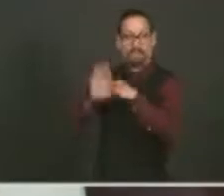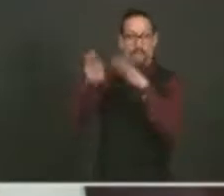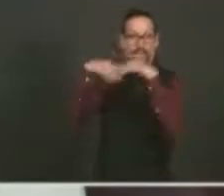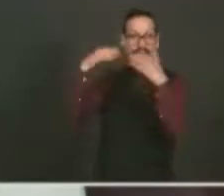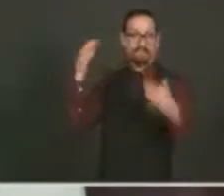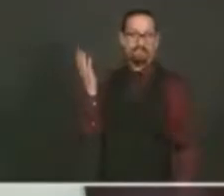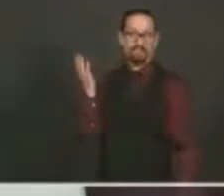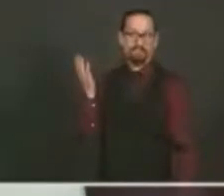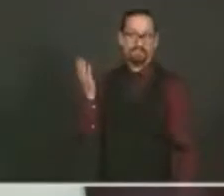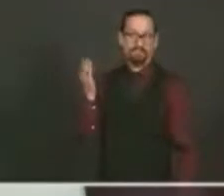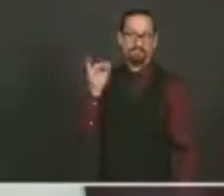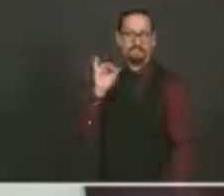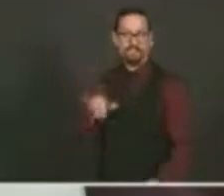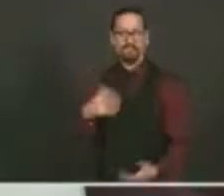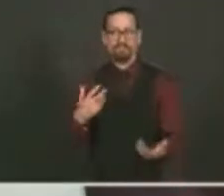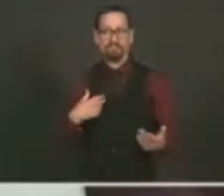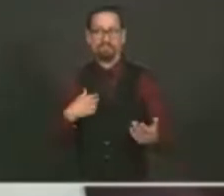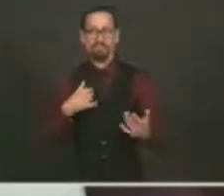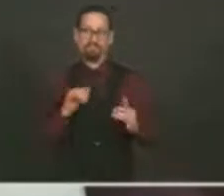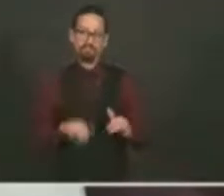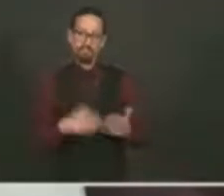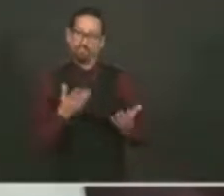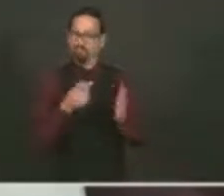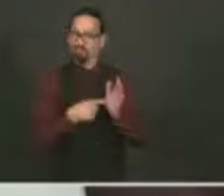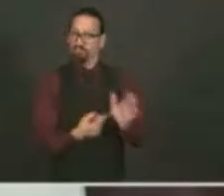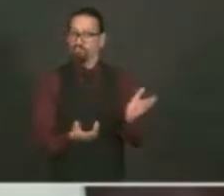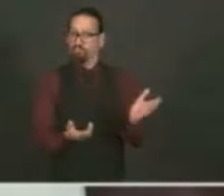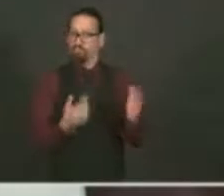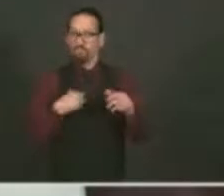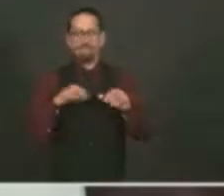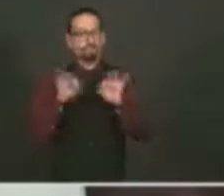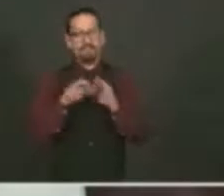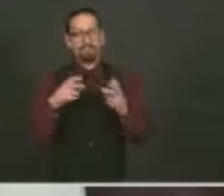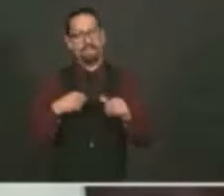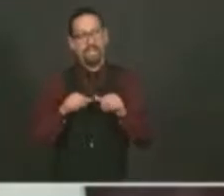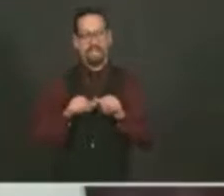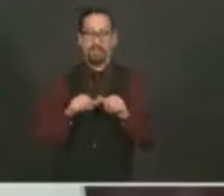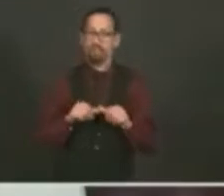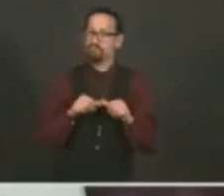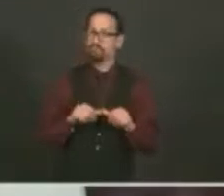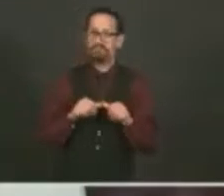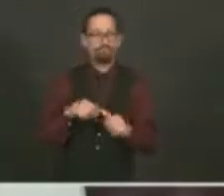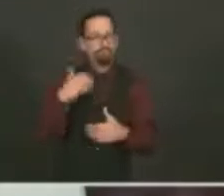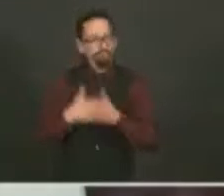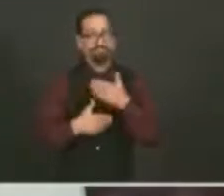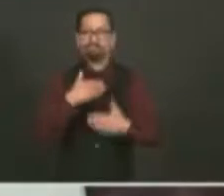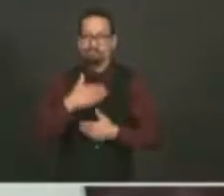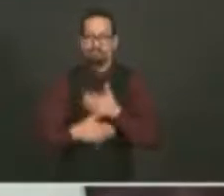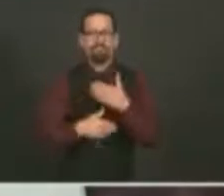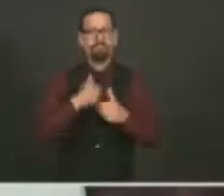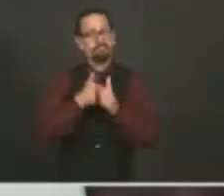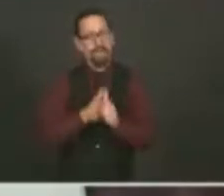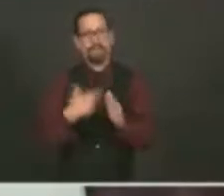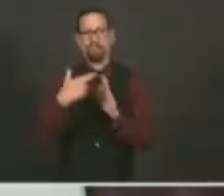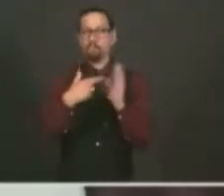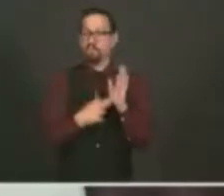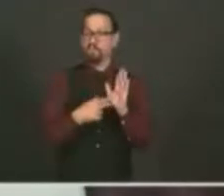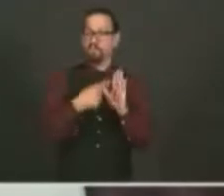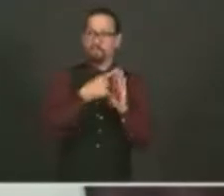alternative. So let's keep going. Let's do the right thing, follow the rules, and get ourselves to the right